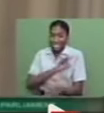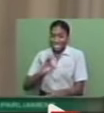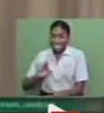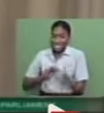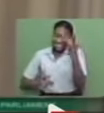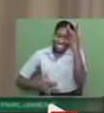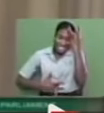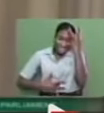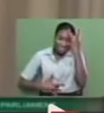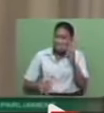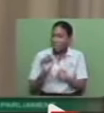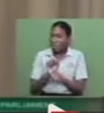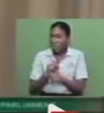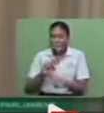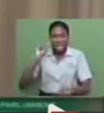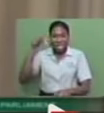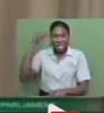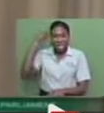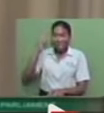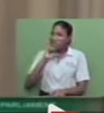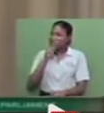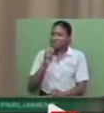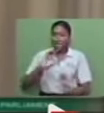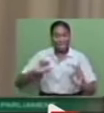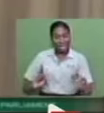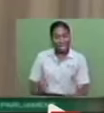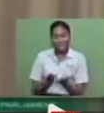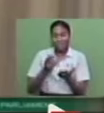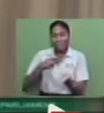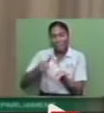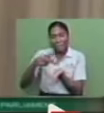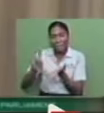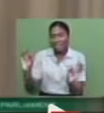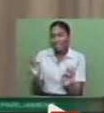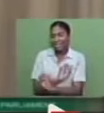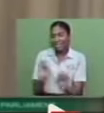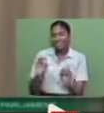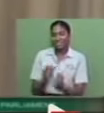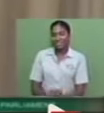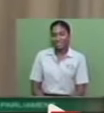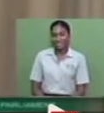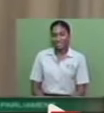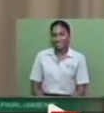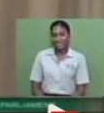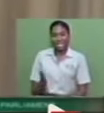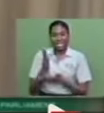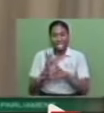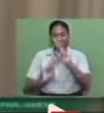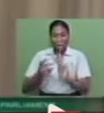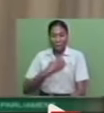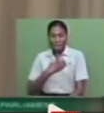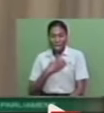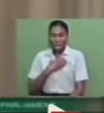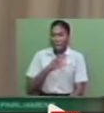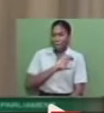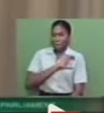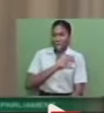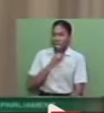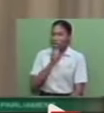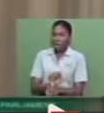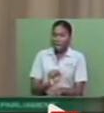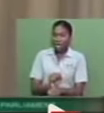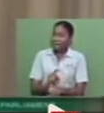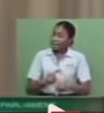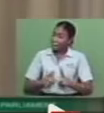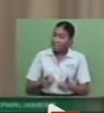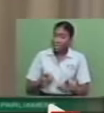government. Under-resourced. So that when you come to say the police not doing their job, but they don't have the resources.